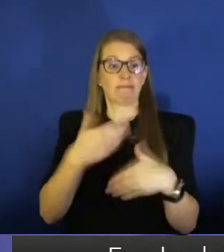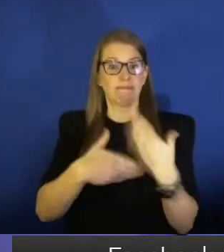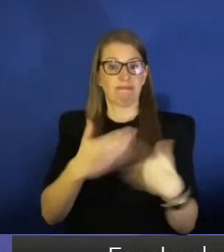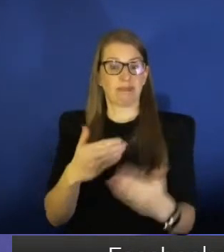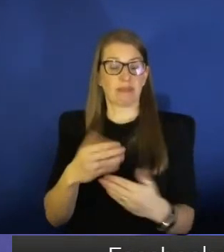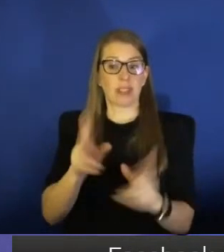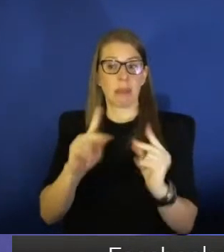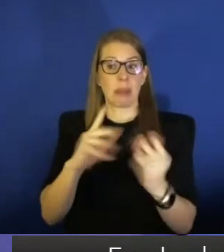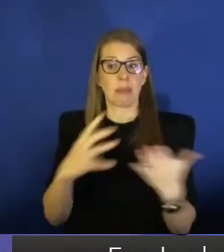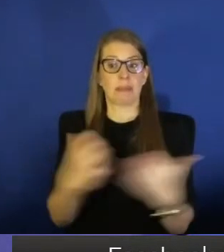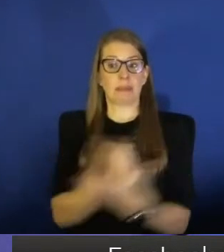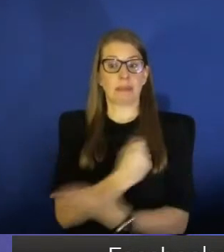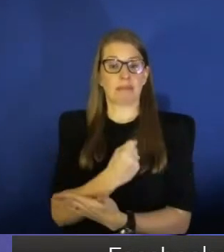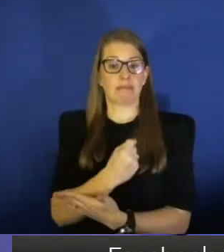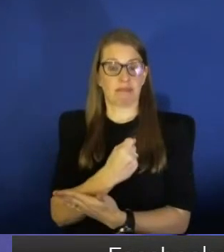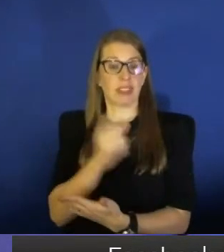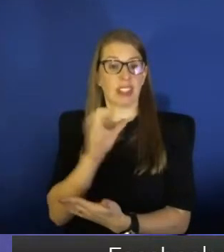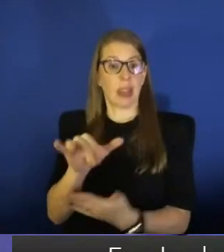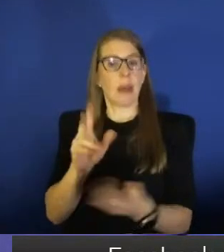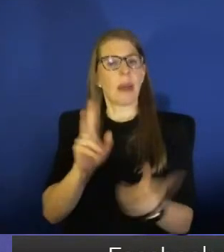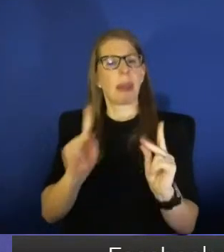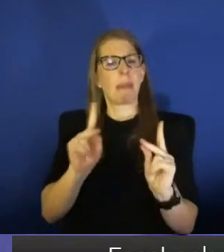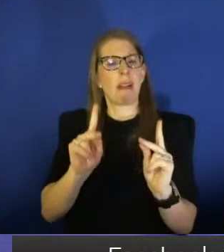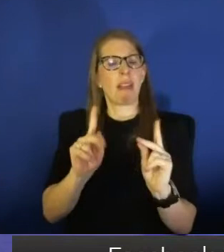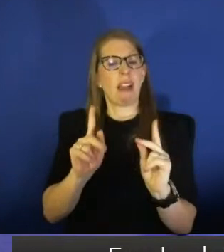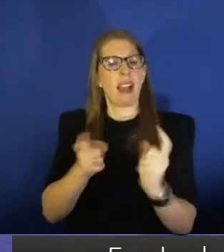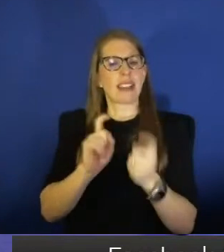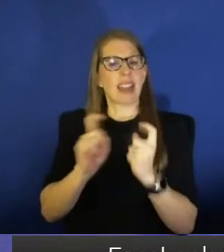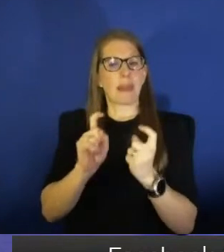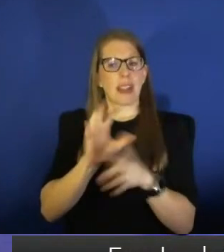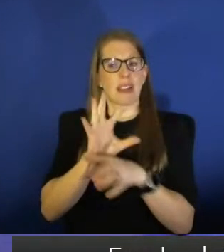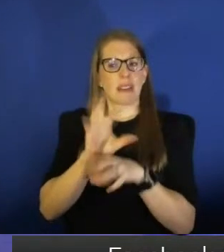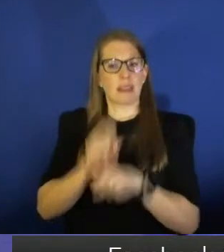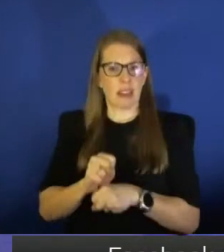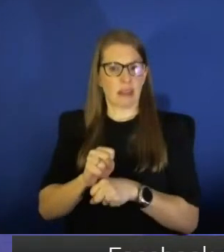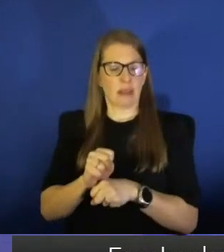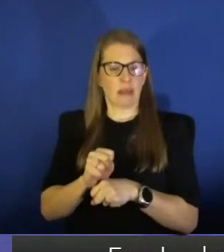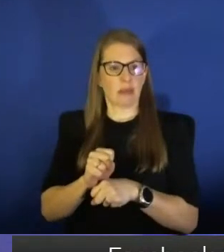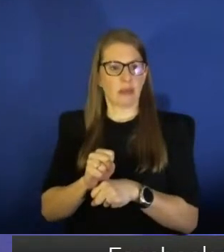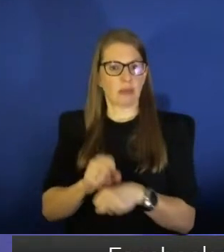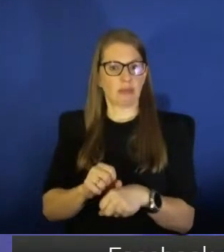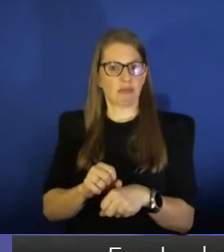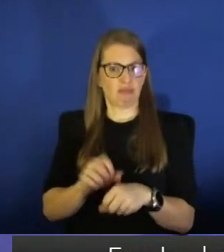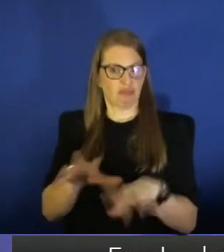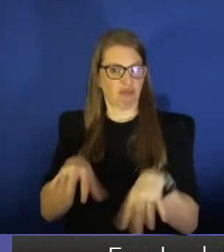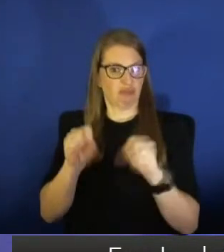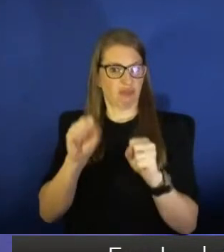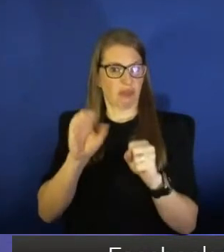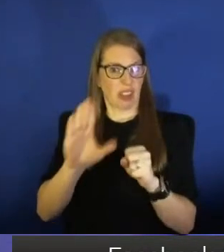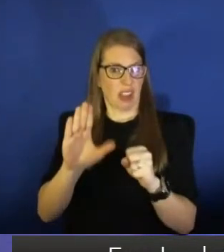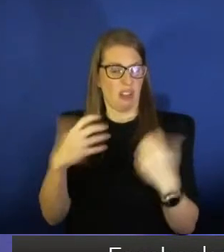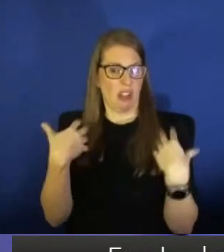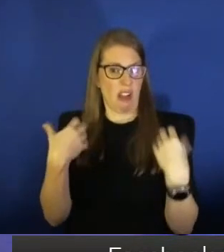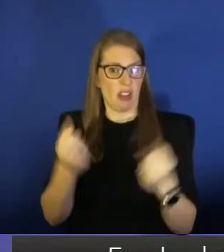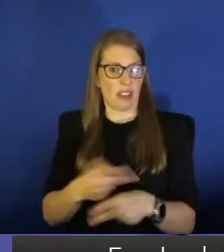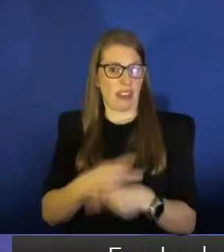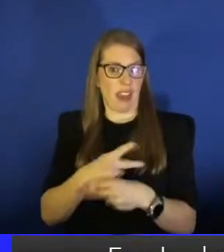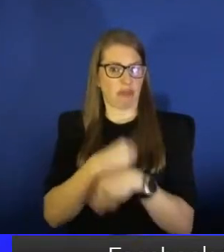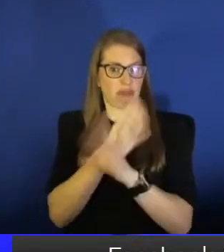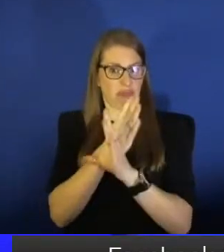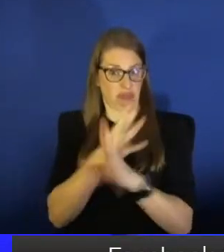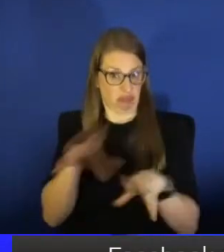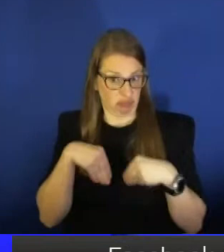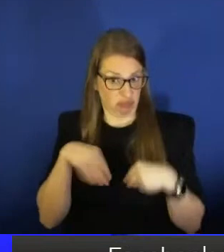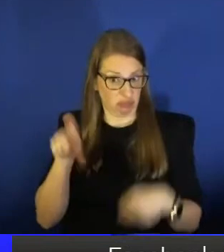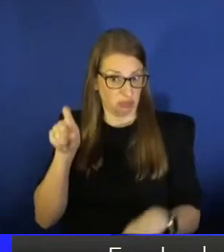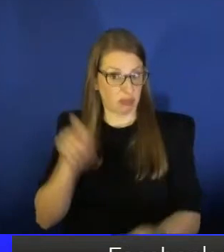of that. But how are folks adapting to that way of receiving their health care? Yeah, I can speak to that, being part of the